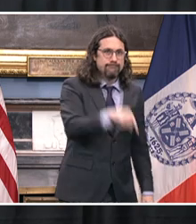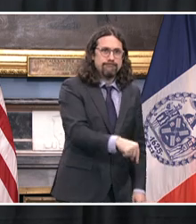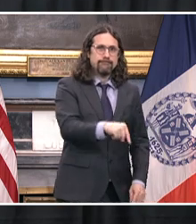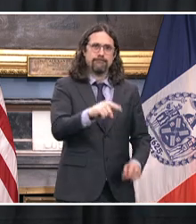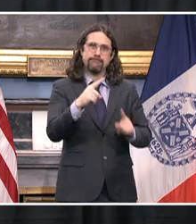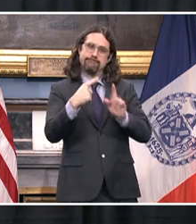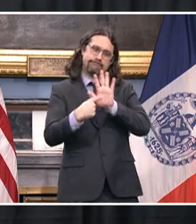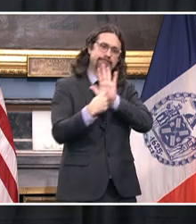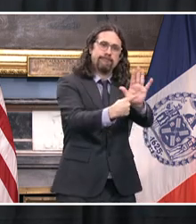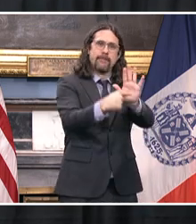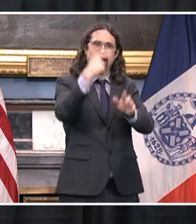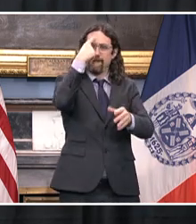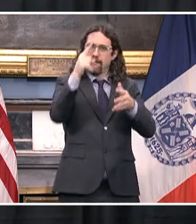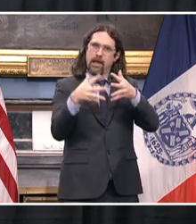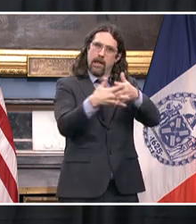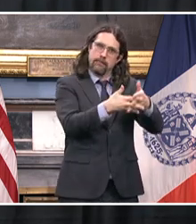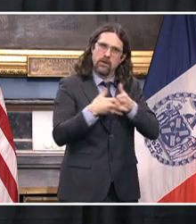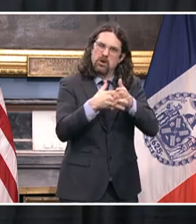lives here.